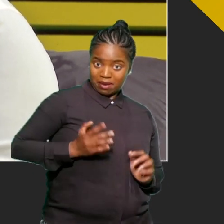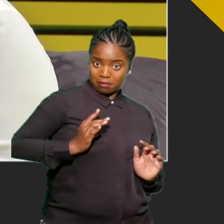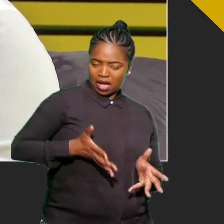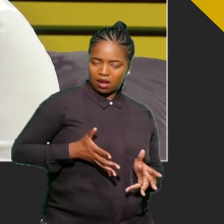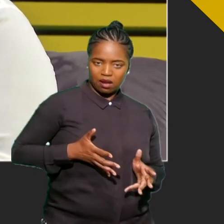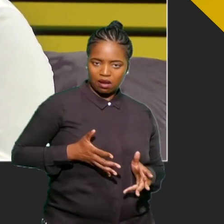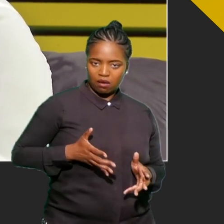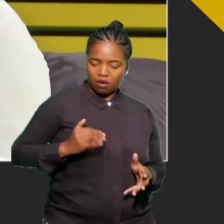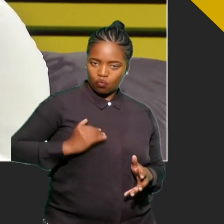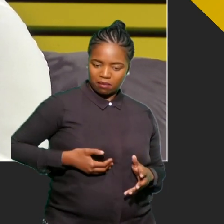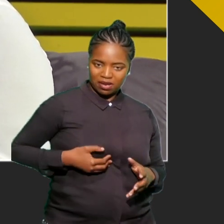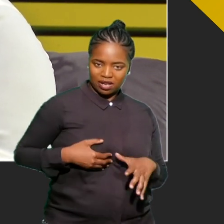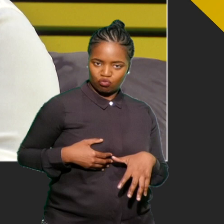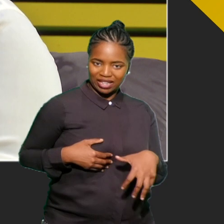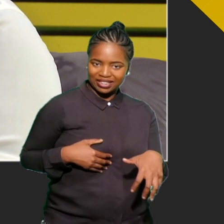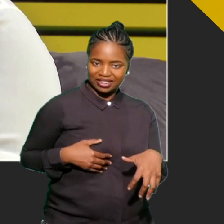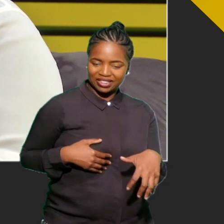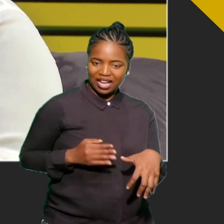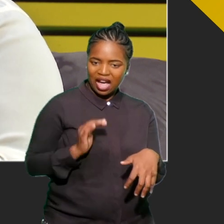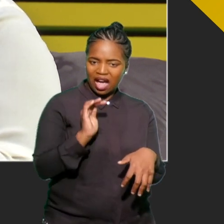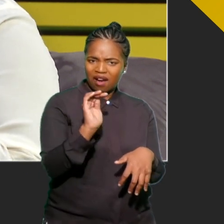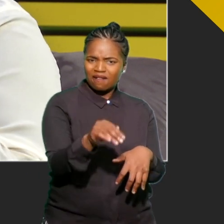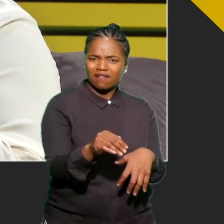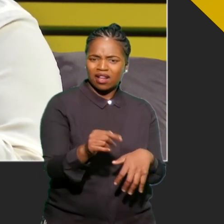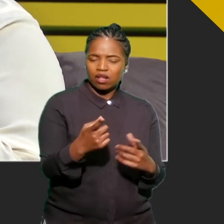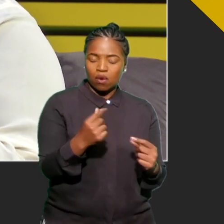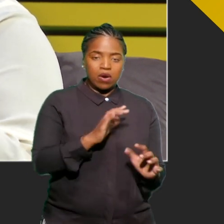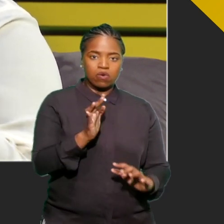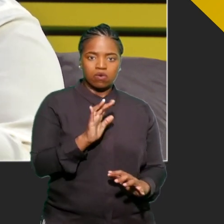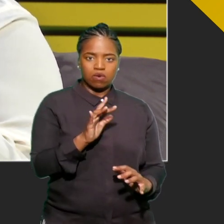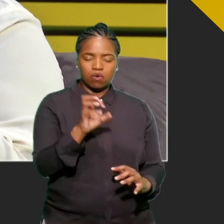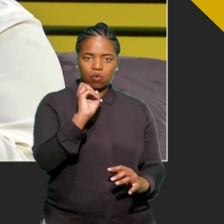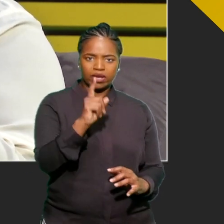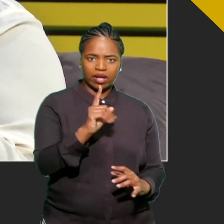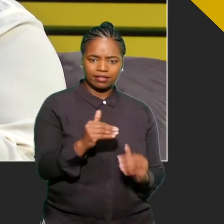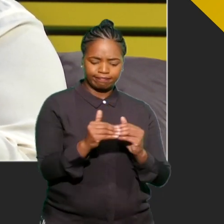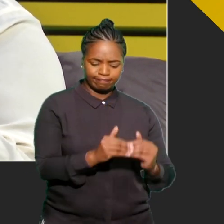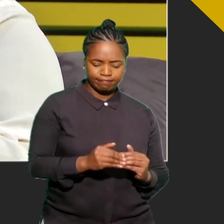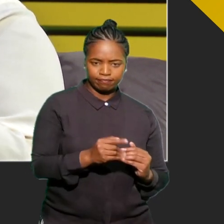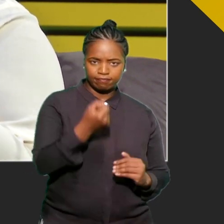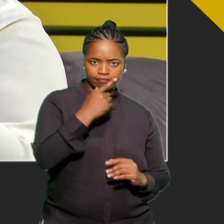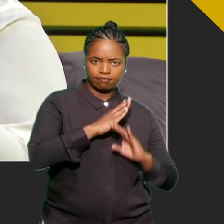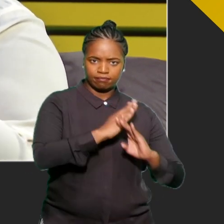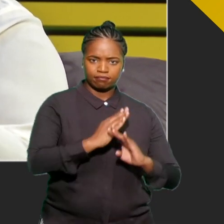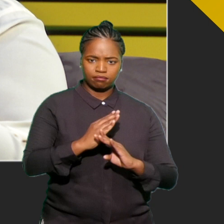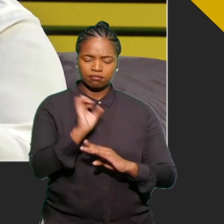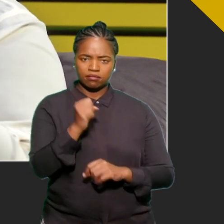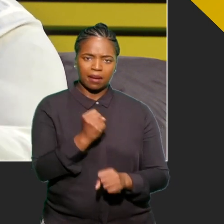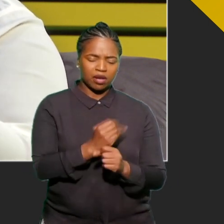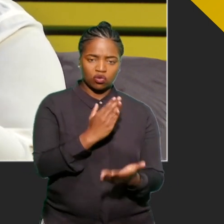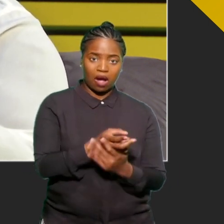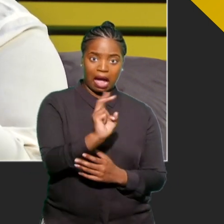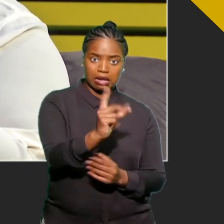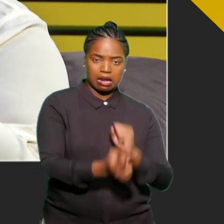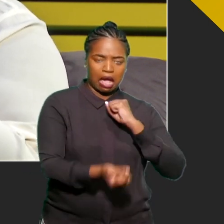because once young women become pregnant, after that they normally get a wake-up call, they normally start taking contraceptives, they normally make sure that this